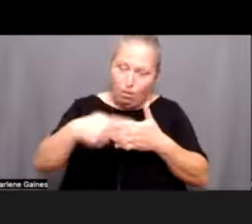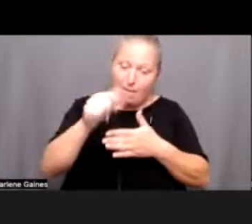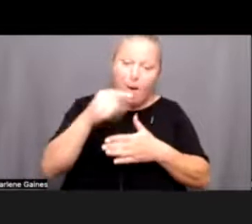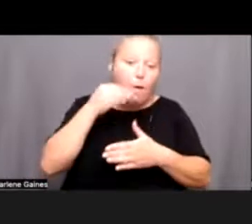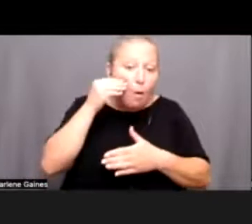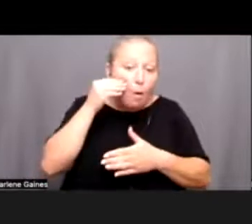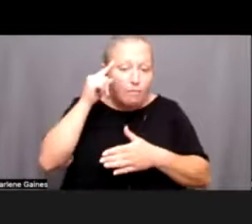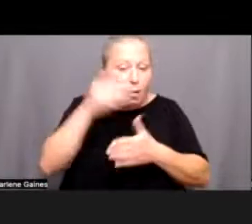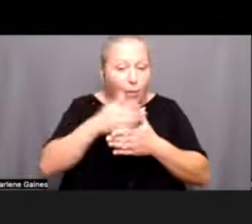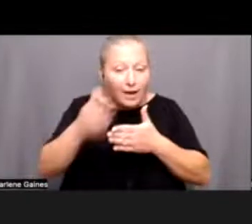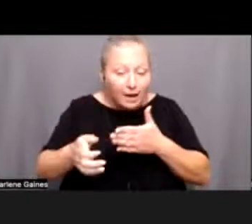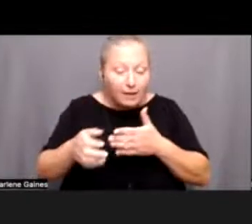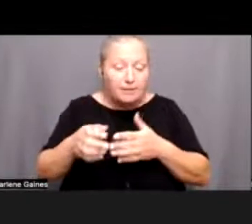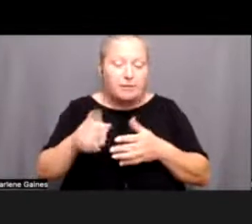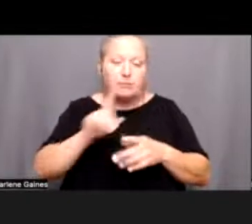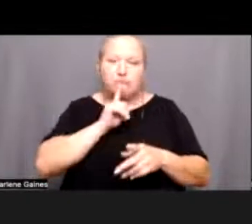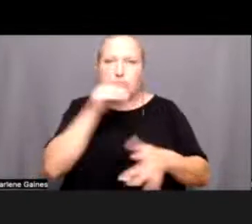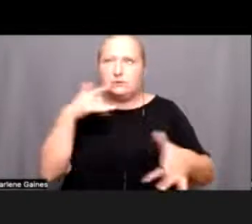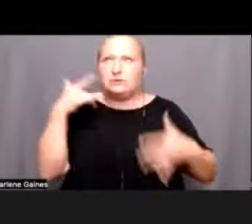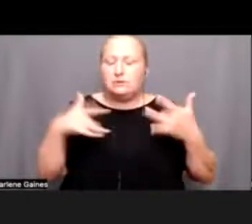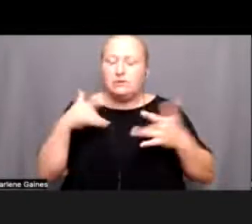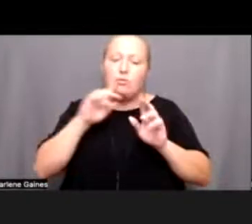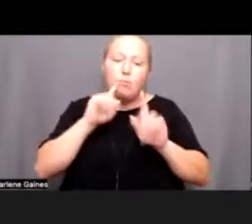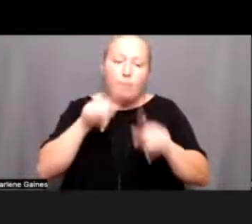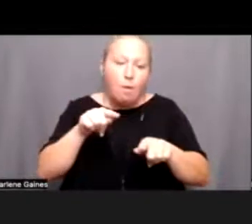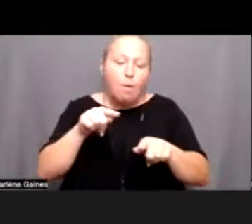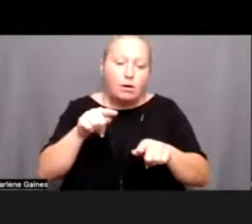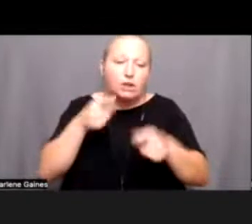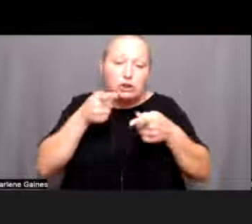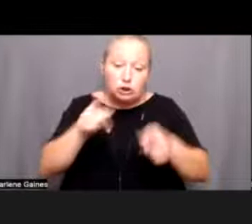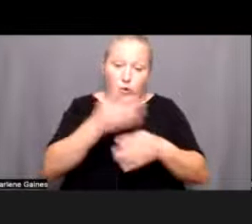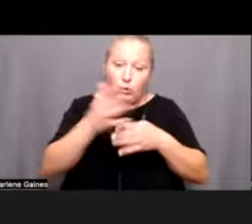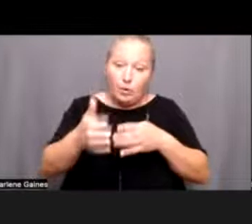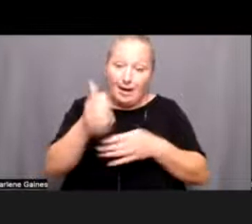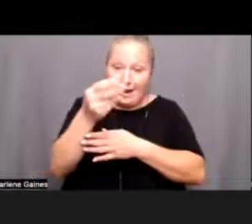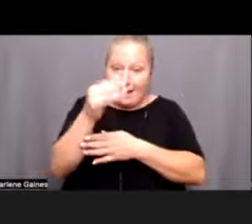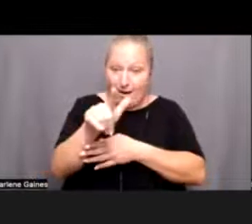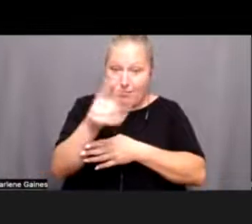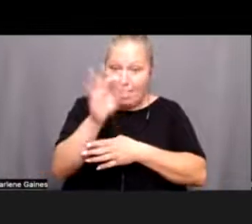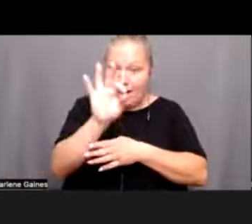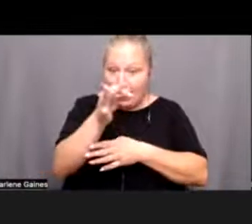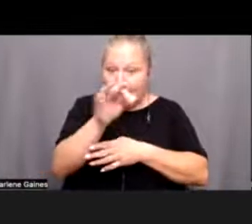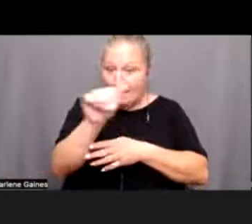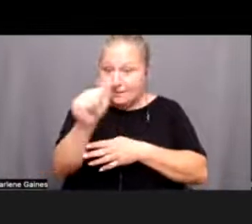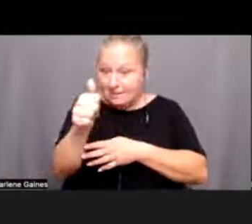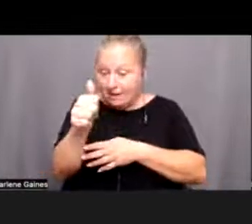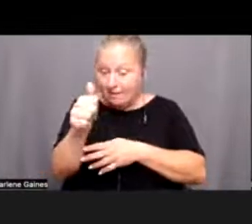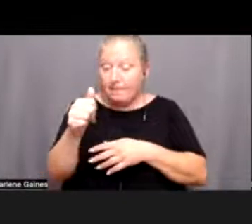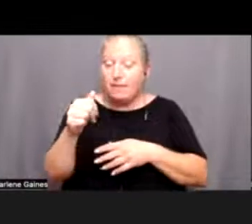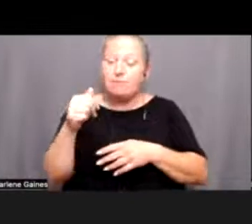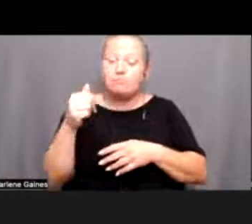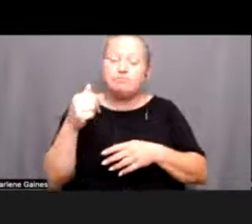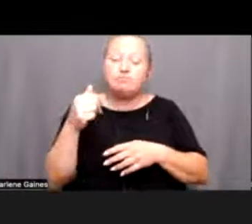weekends. So super excited to report that during the weekend of April 9th and 10th, we had